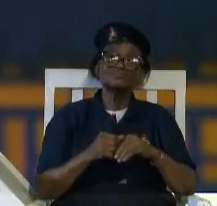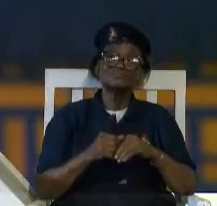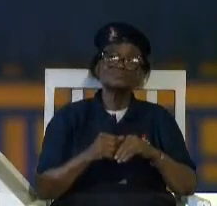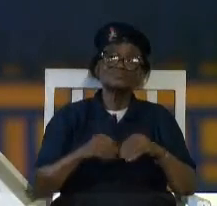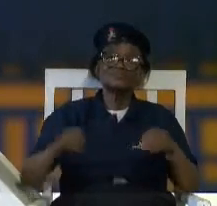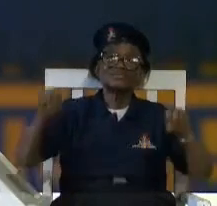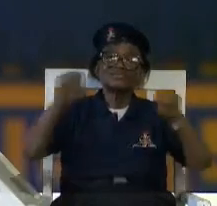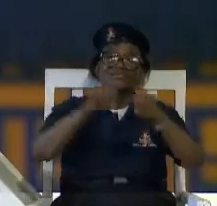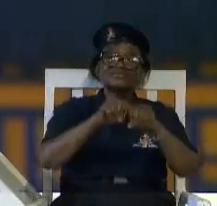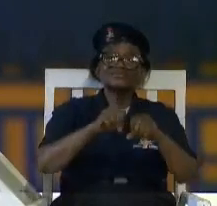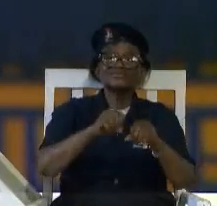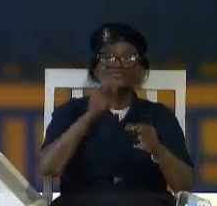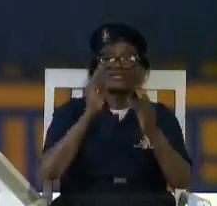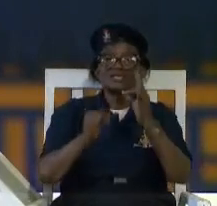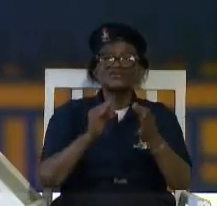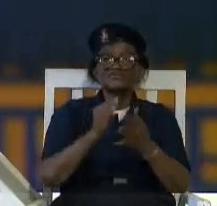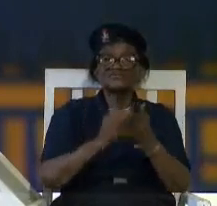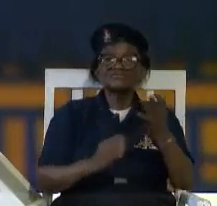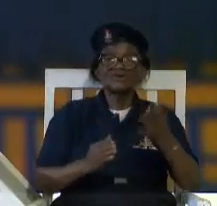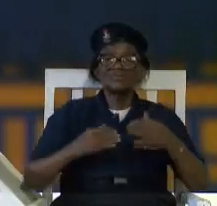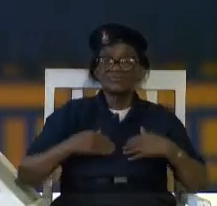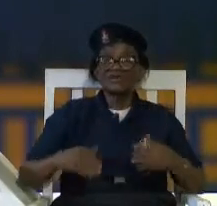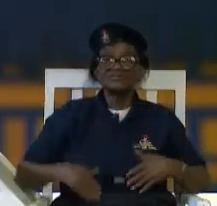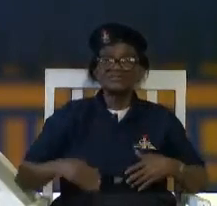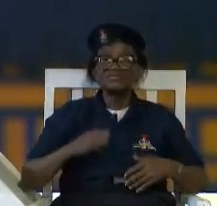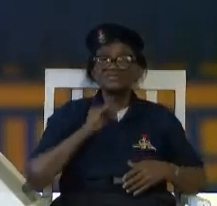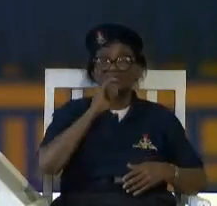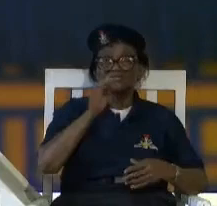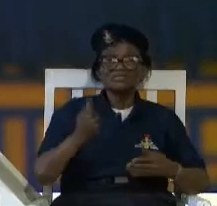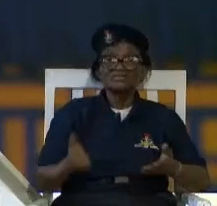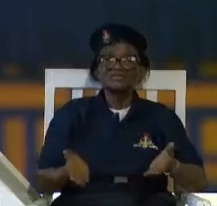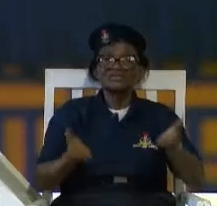even if somebody is raised from the dead,